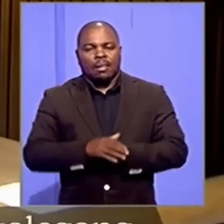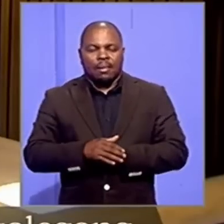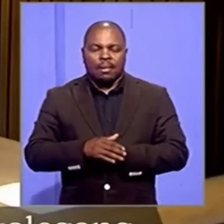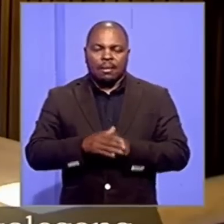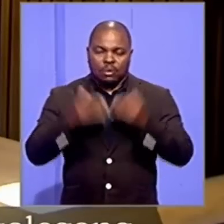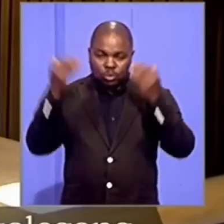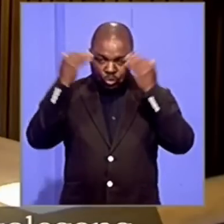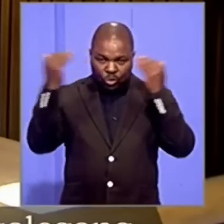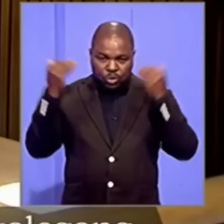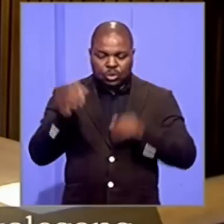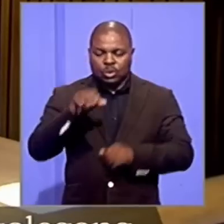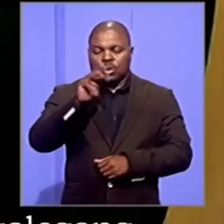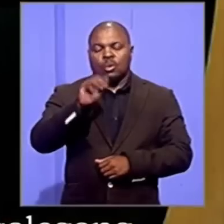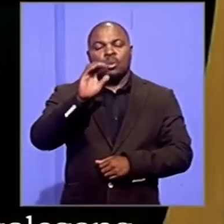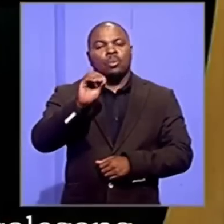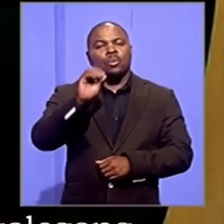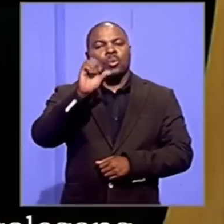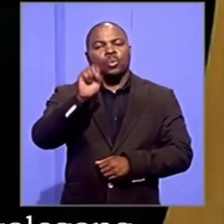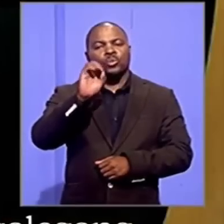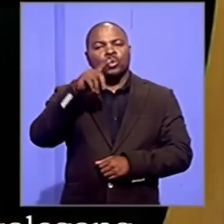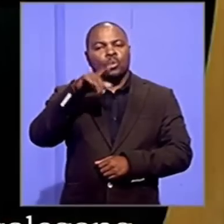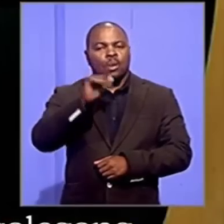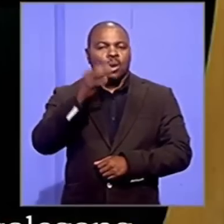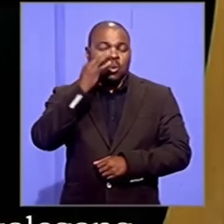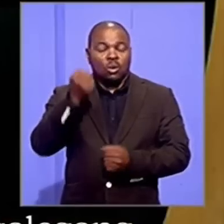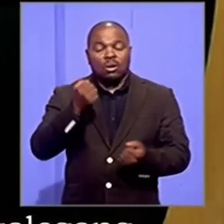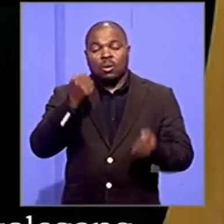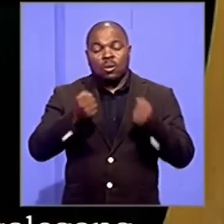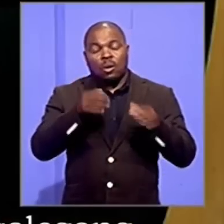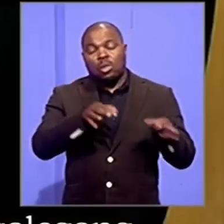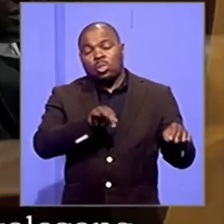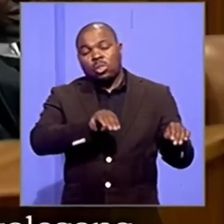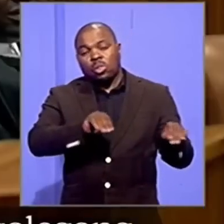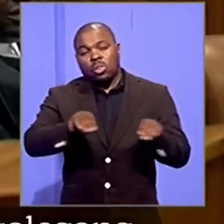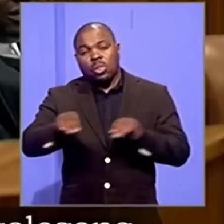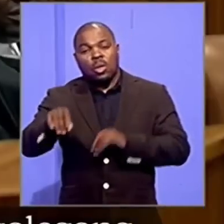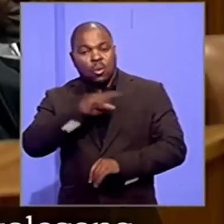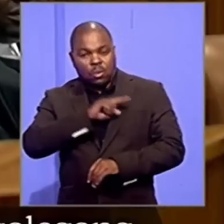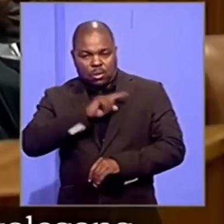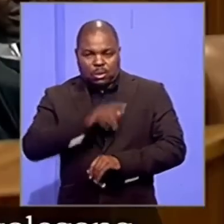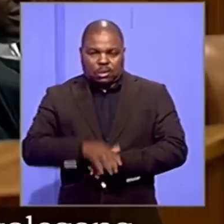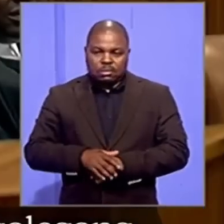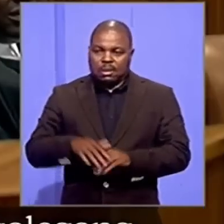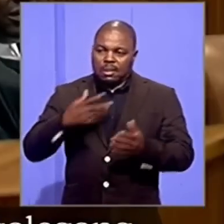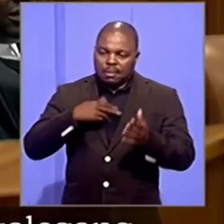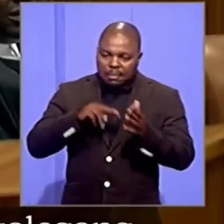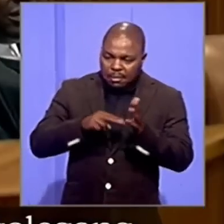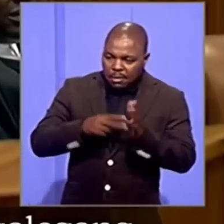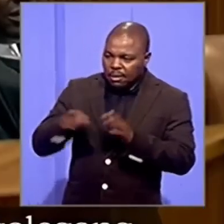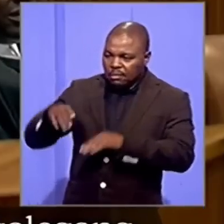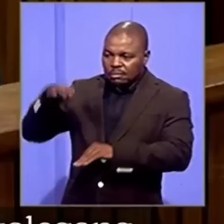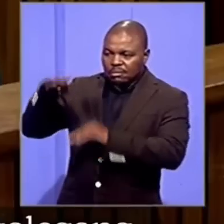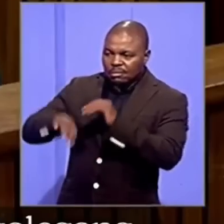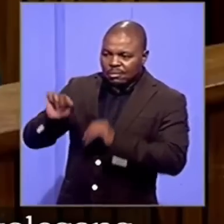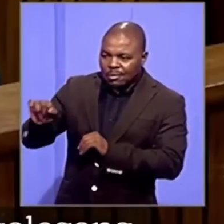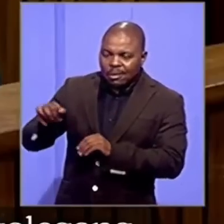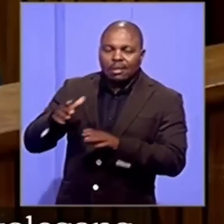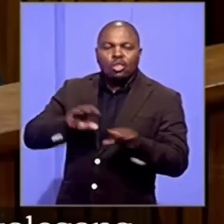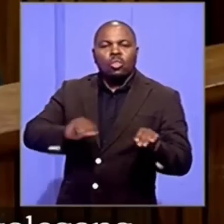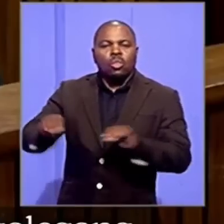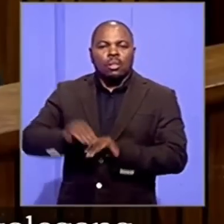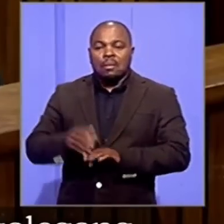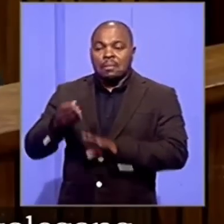o supile fa bontsi ba nako bo sentswe ke go letela dipegelo tsa paakanyetso ya katlholelo tsa babonwa molato. Bone jo bone